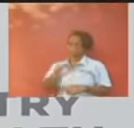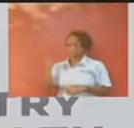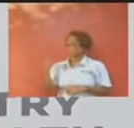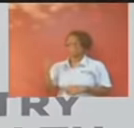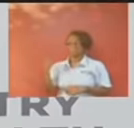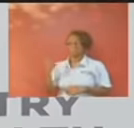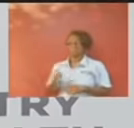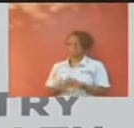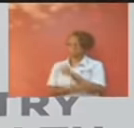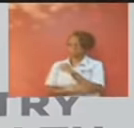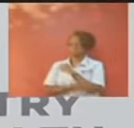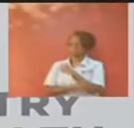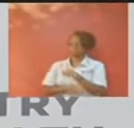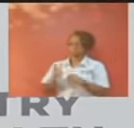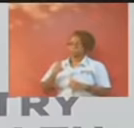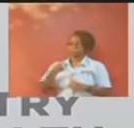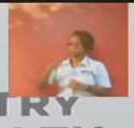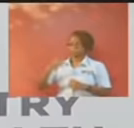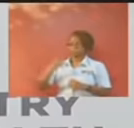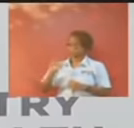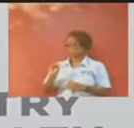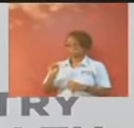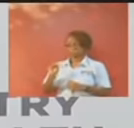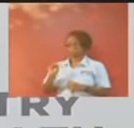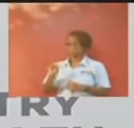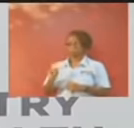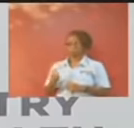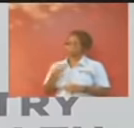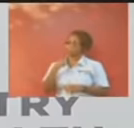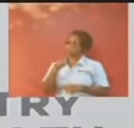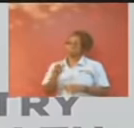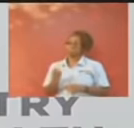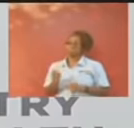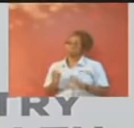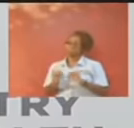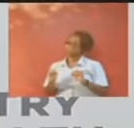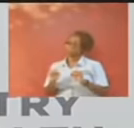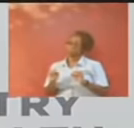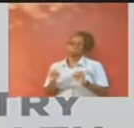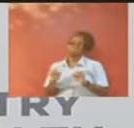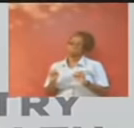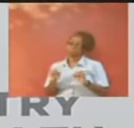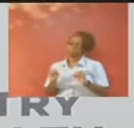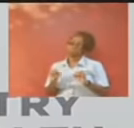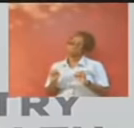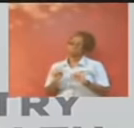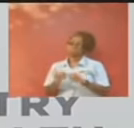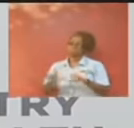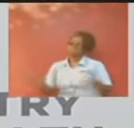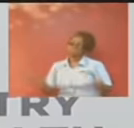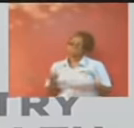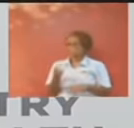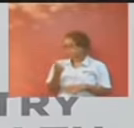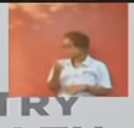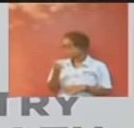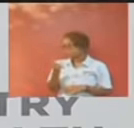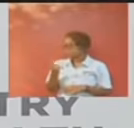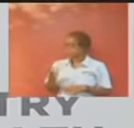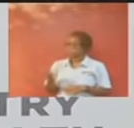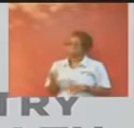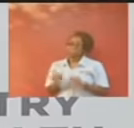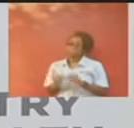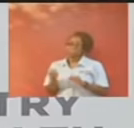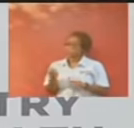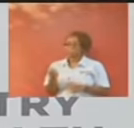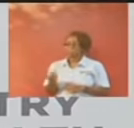either being no cases or sporadic cases. Thus far, we've only been able to quarantine approximately 5 persons